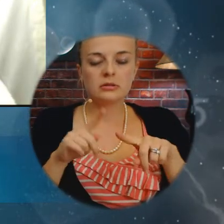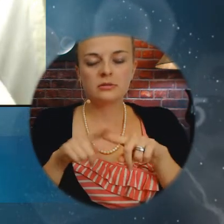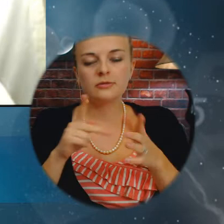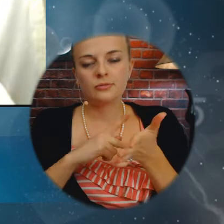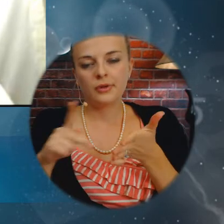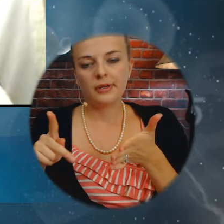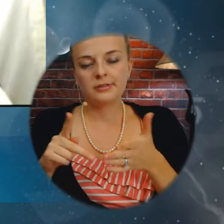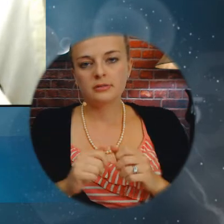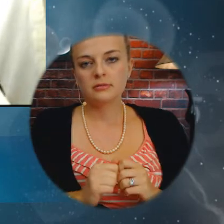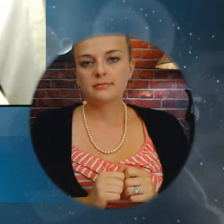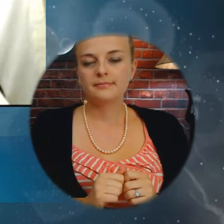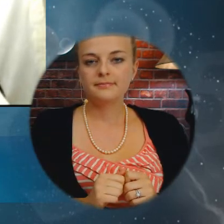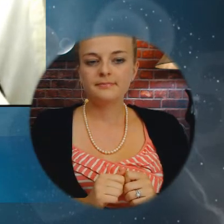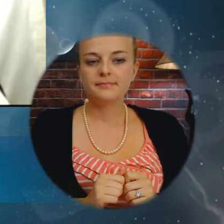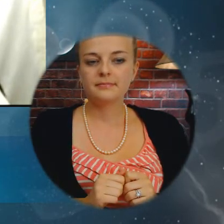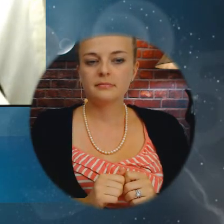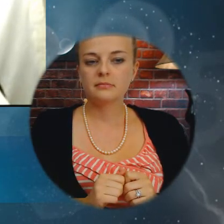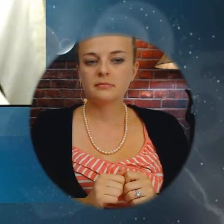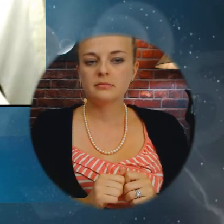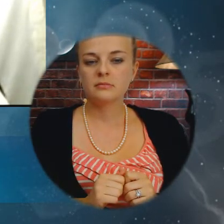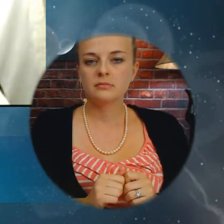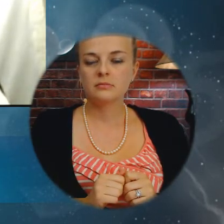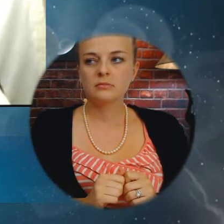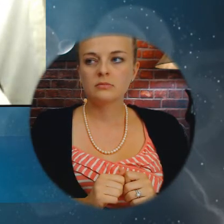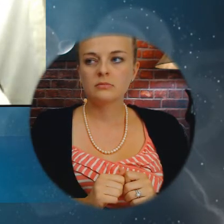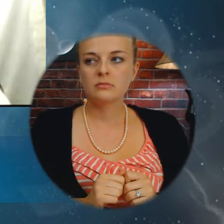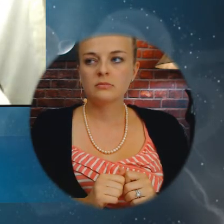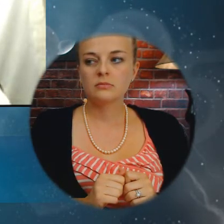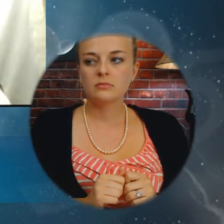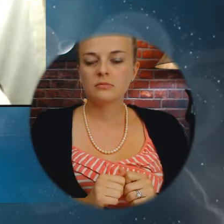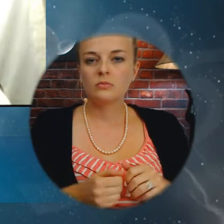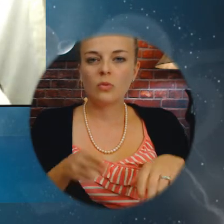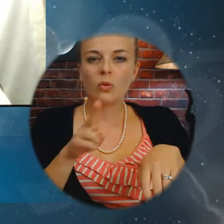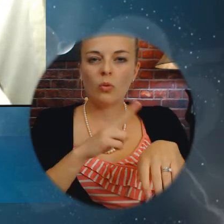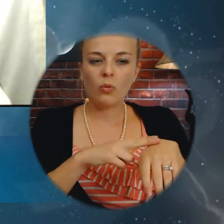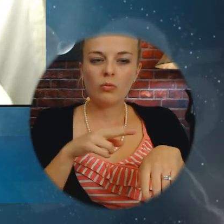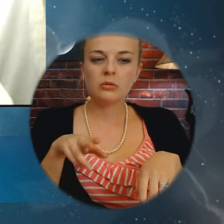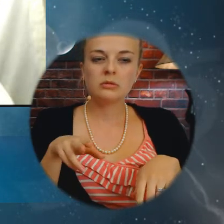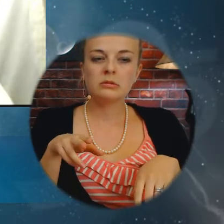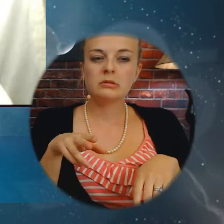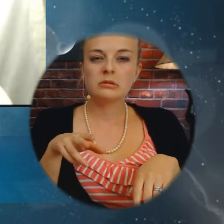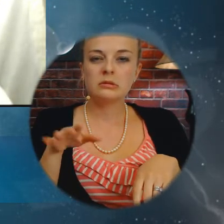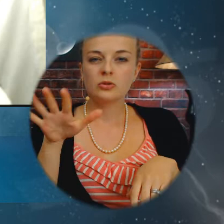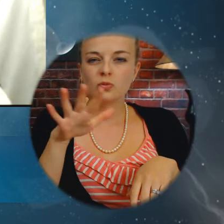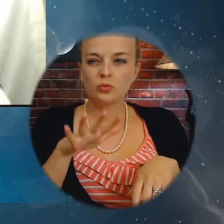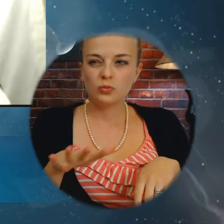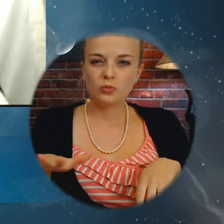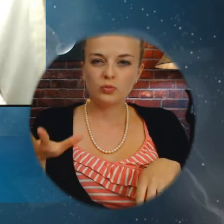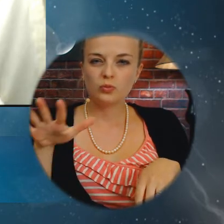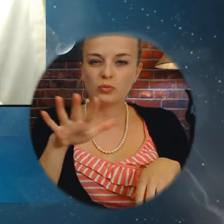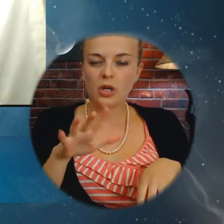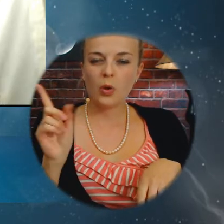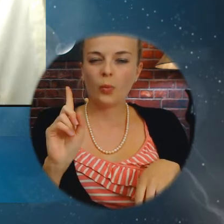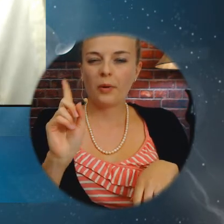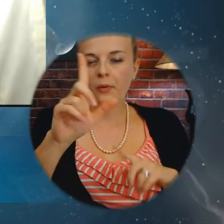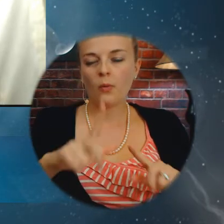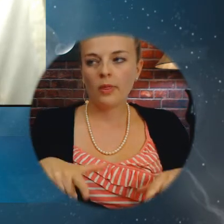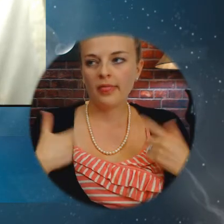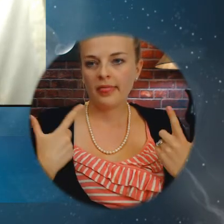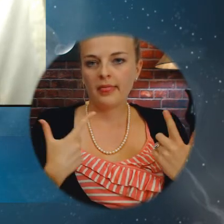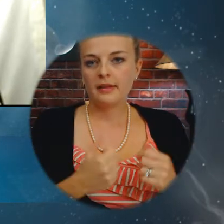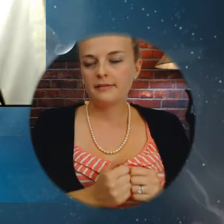again, the retail prices are set based on where you're located. Okay. So it's